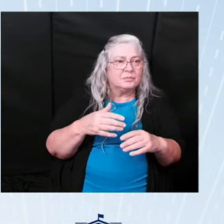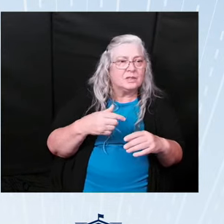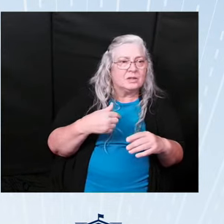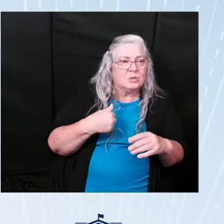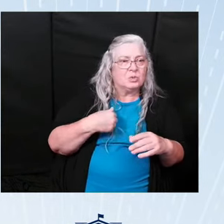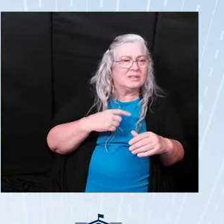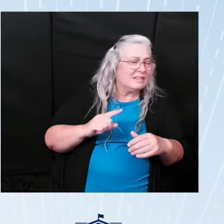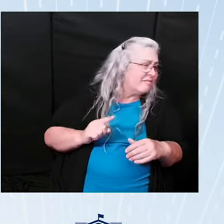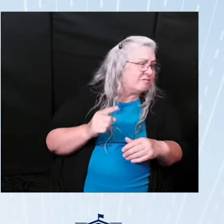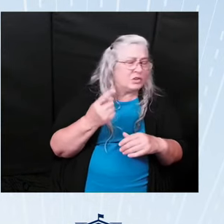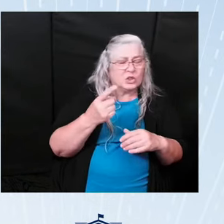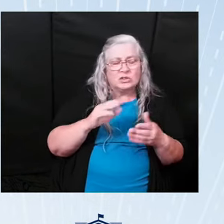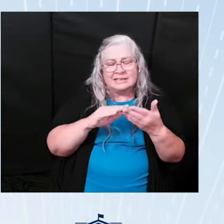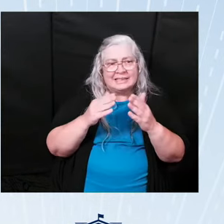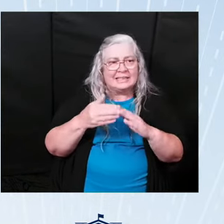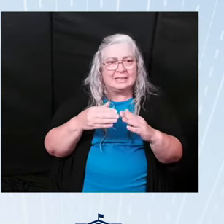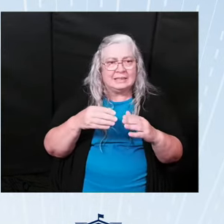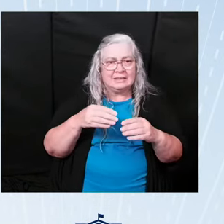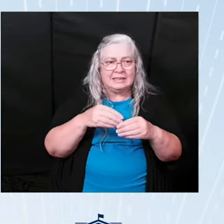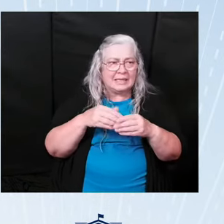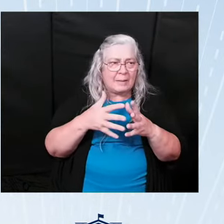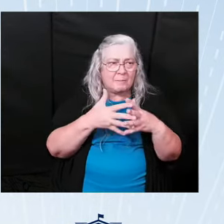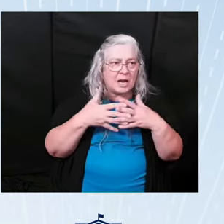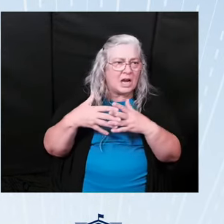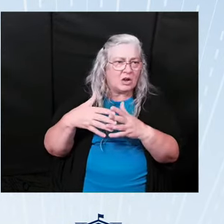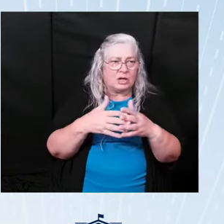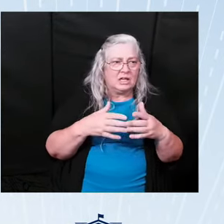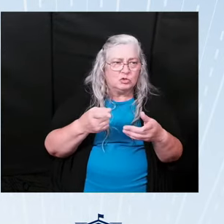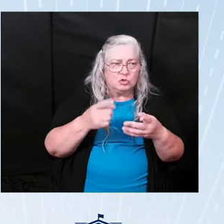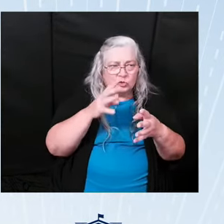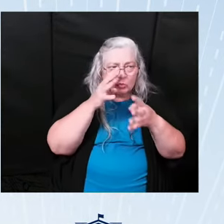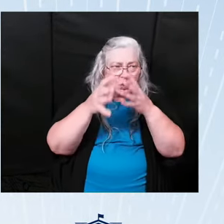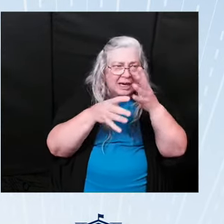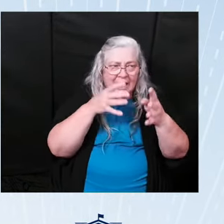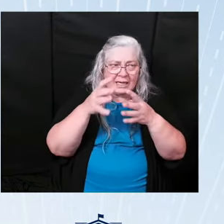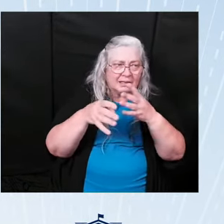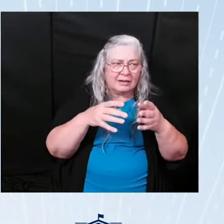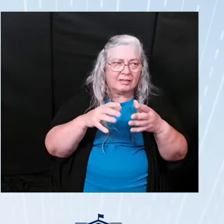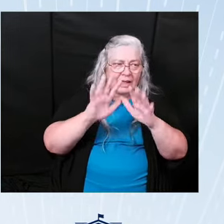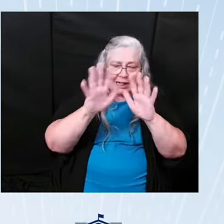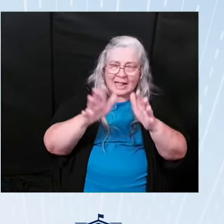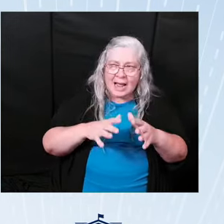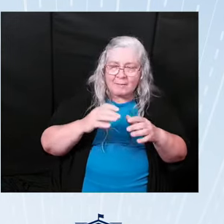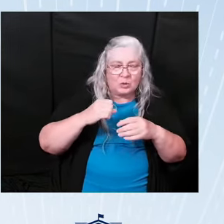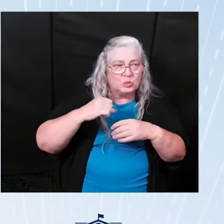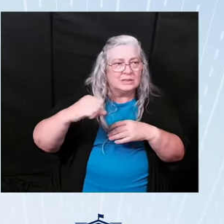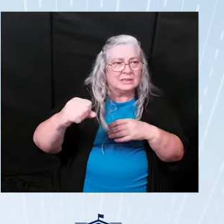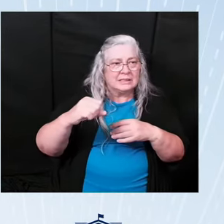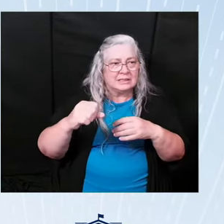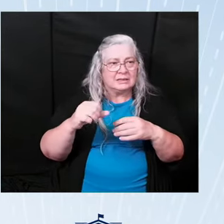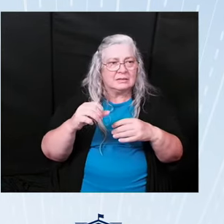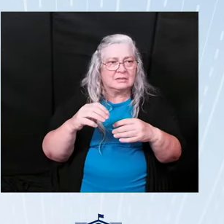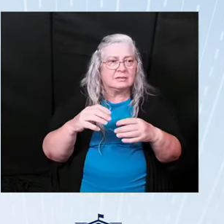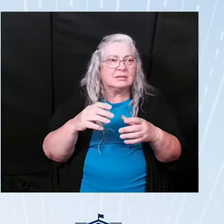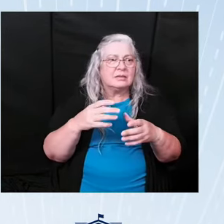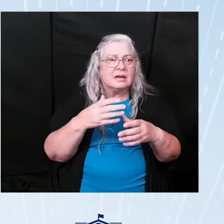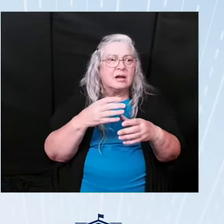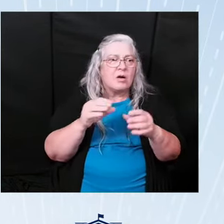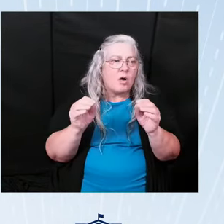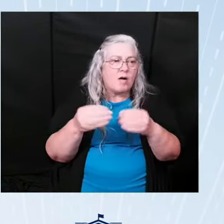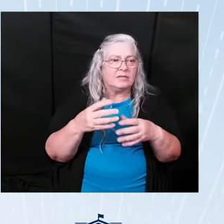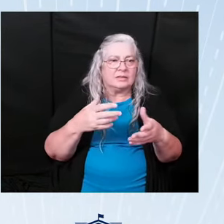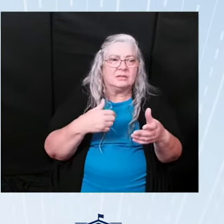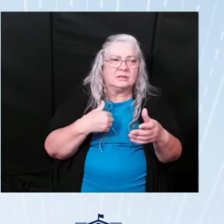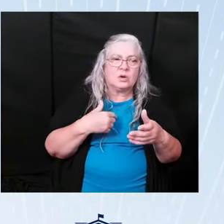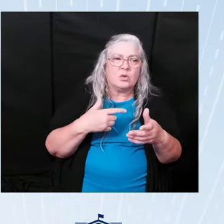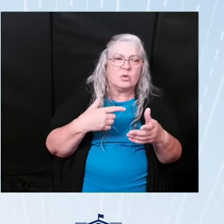the work that many of us are doing right now. And just look at how far as a nation we've come in just 8 short years from that moment.